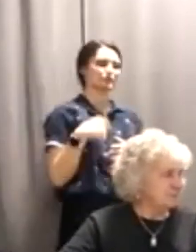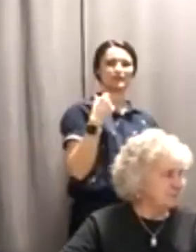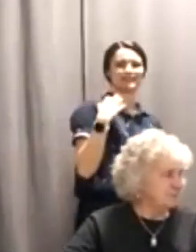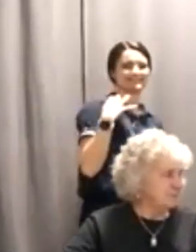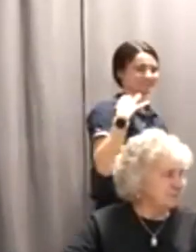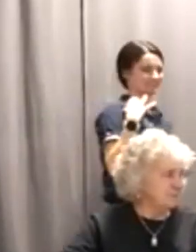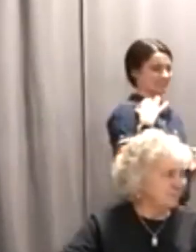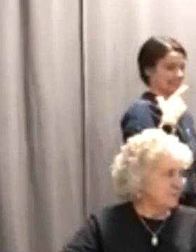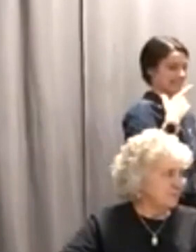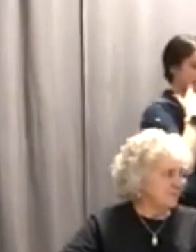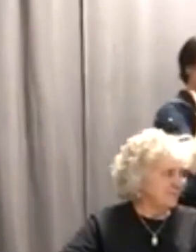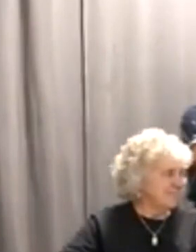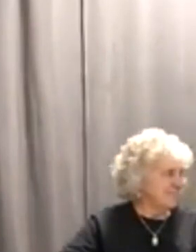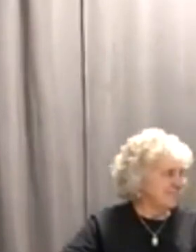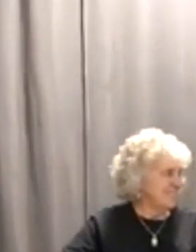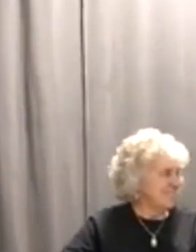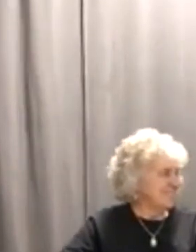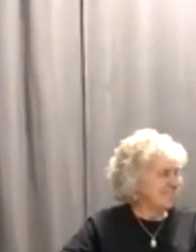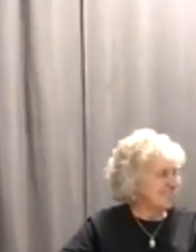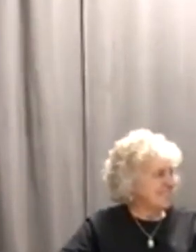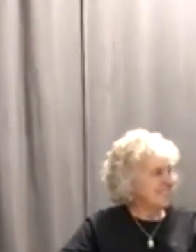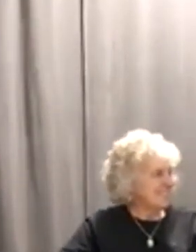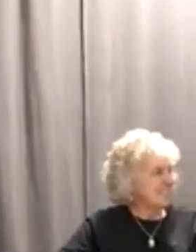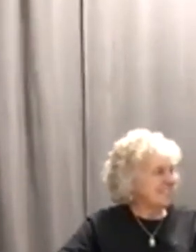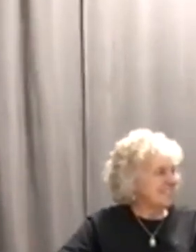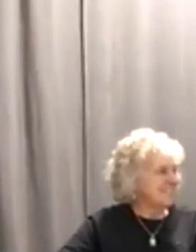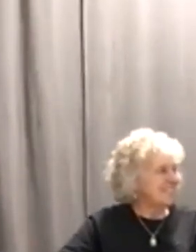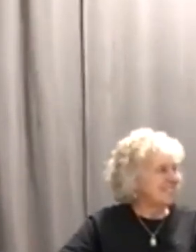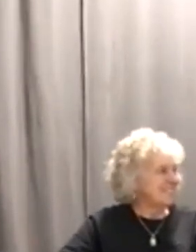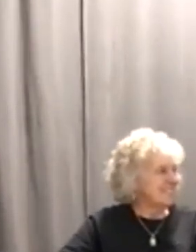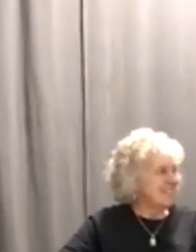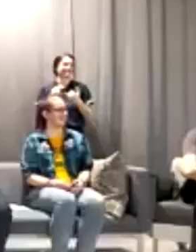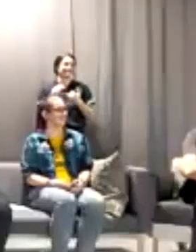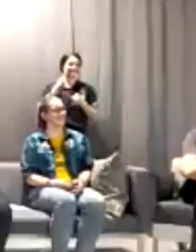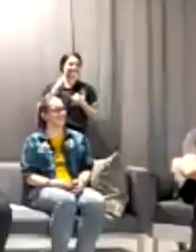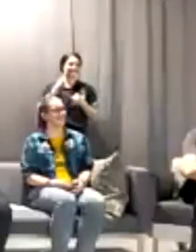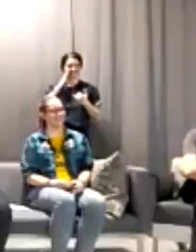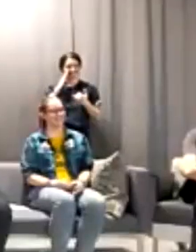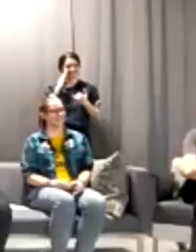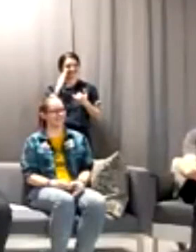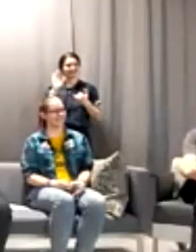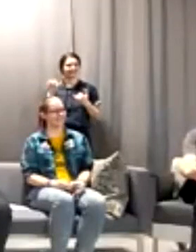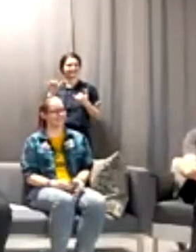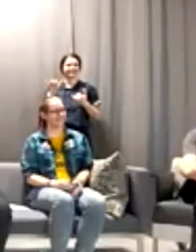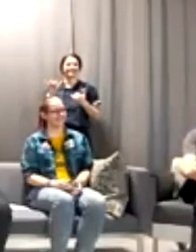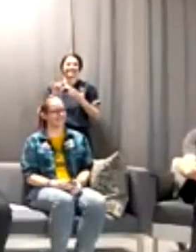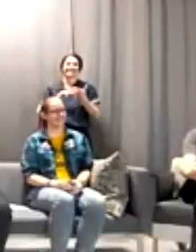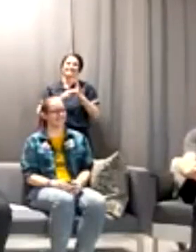Well, first, I'm starting to understand what she's saying there with the ALS. That means clap.